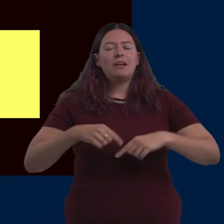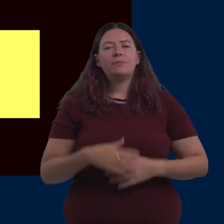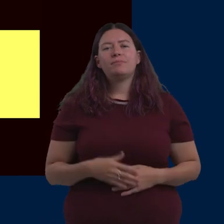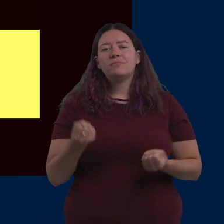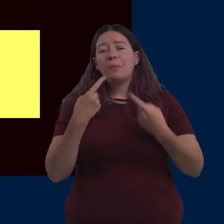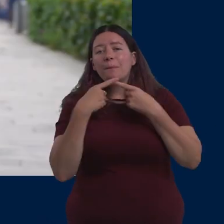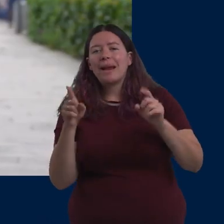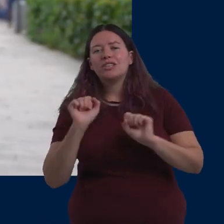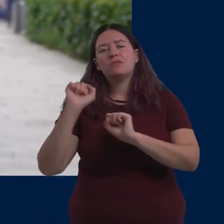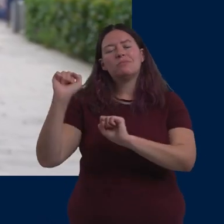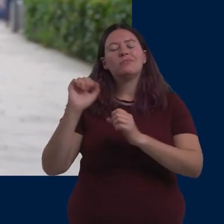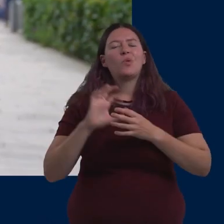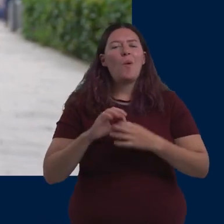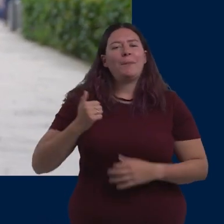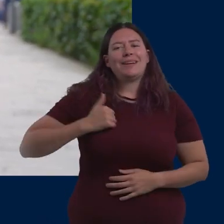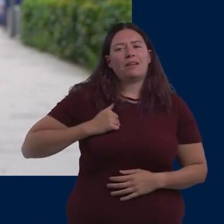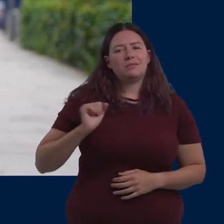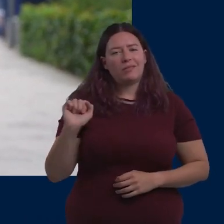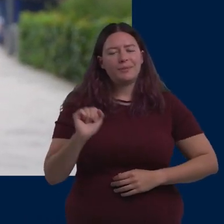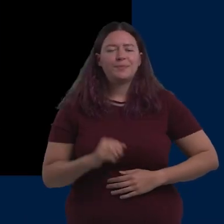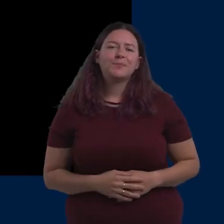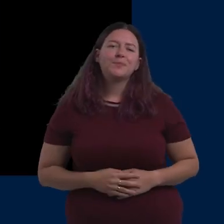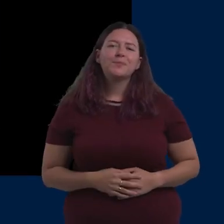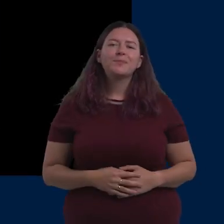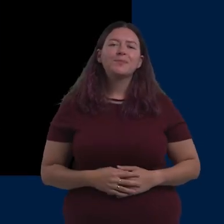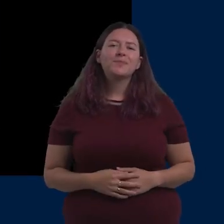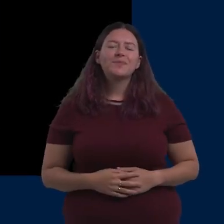and has a message from you from her home in Canada.